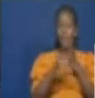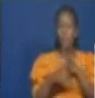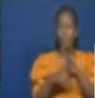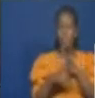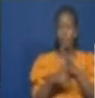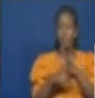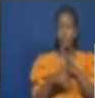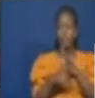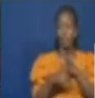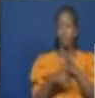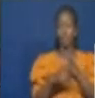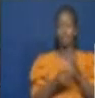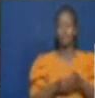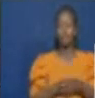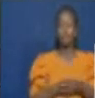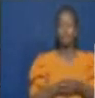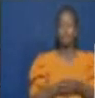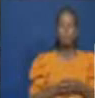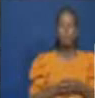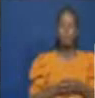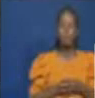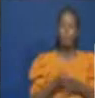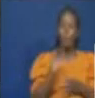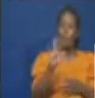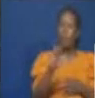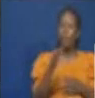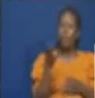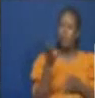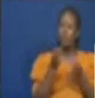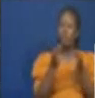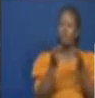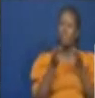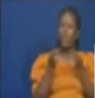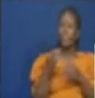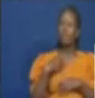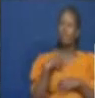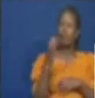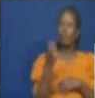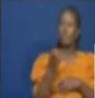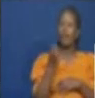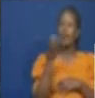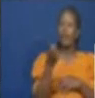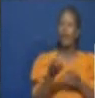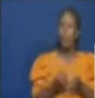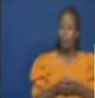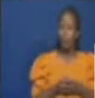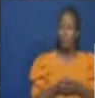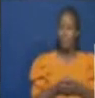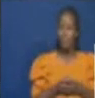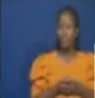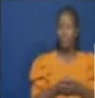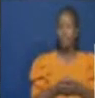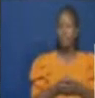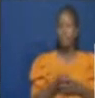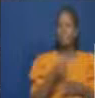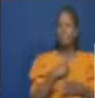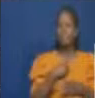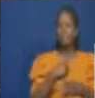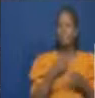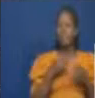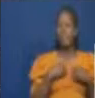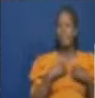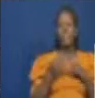Okay. What is your financial net worth? My financial net worth is about 200